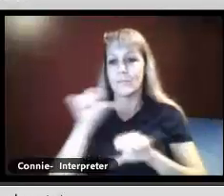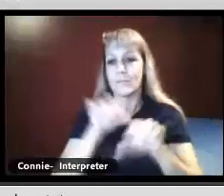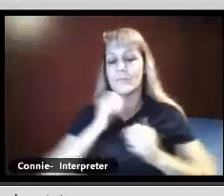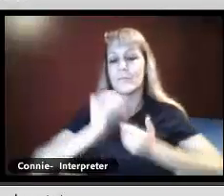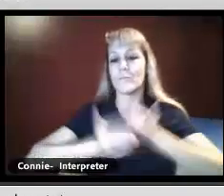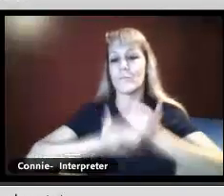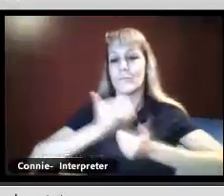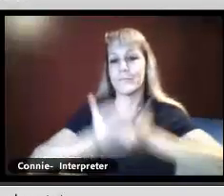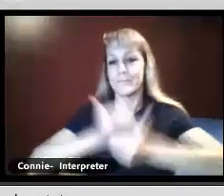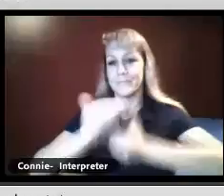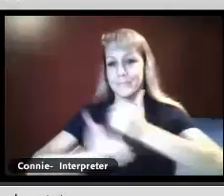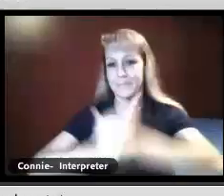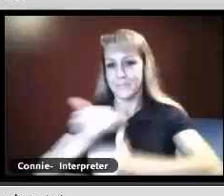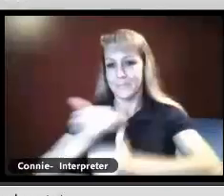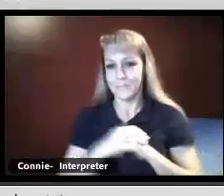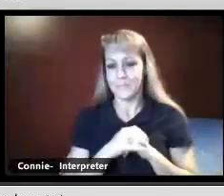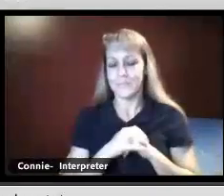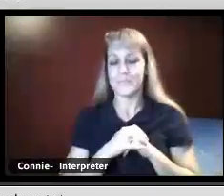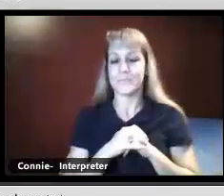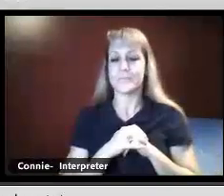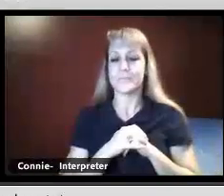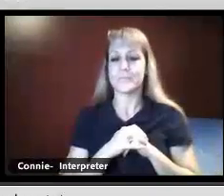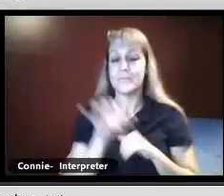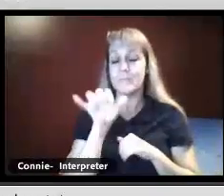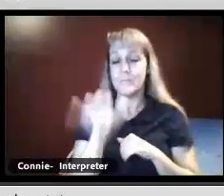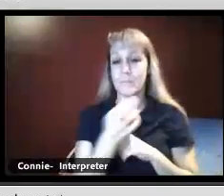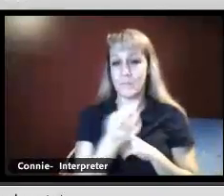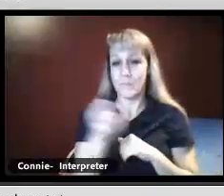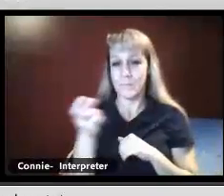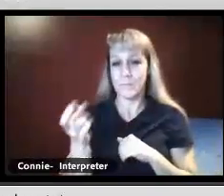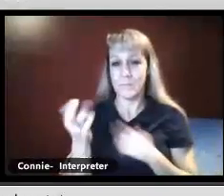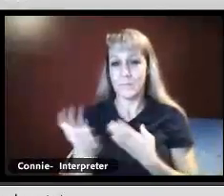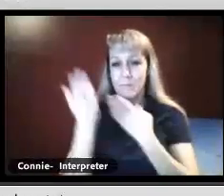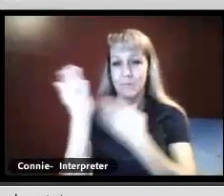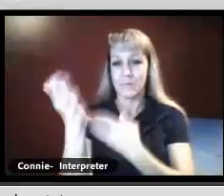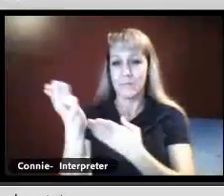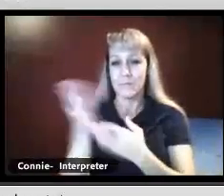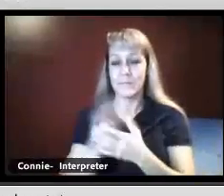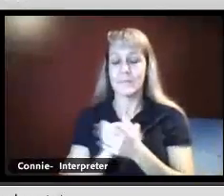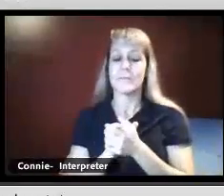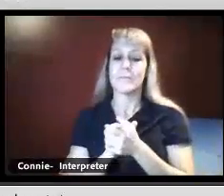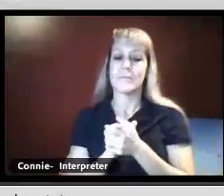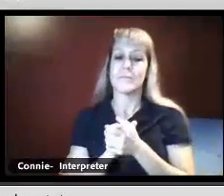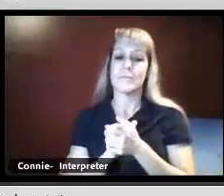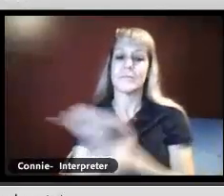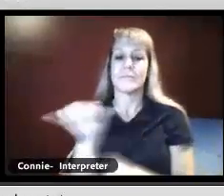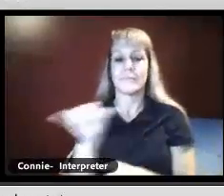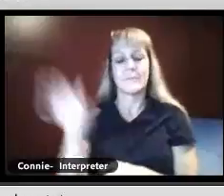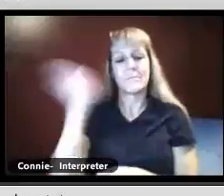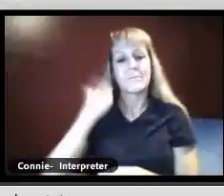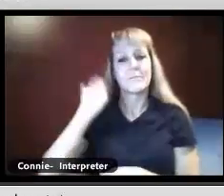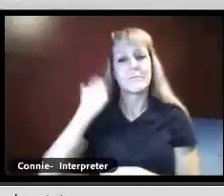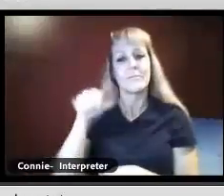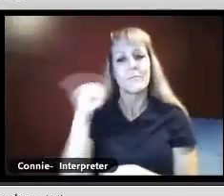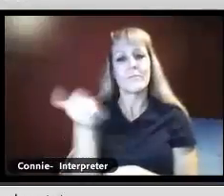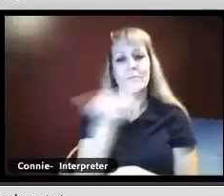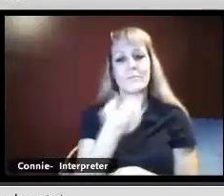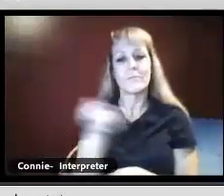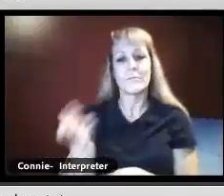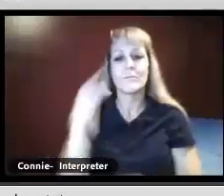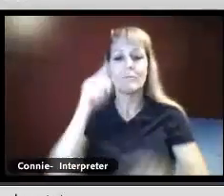process. This resource provides, as did the previous one, also a variety